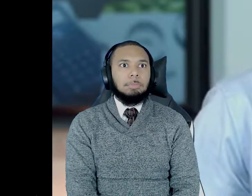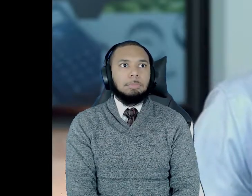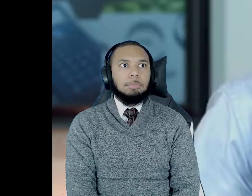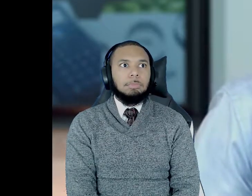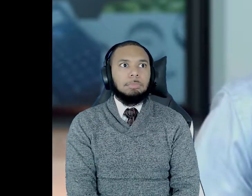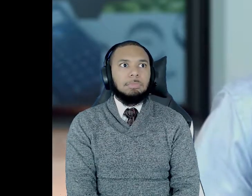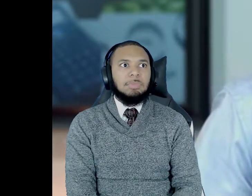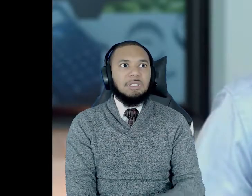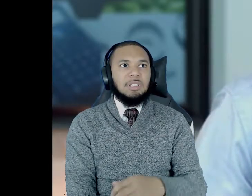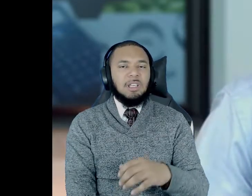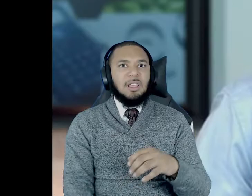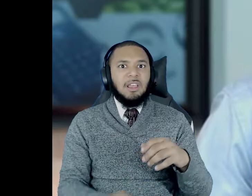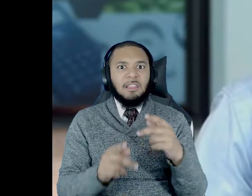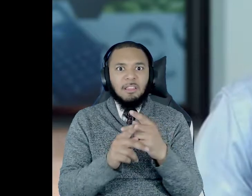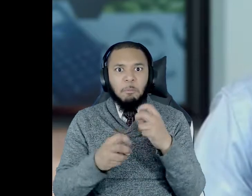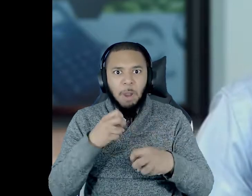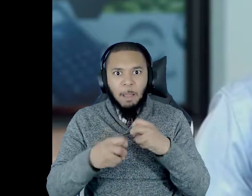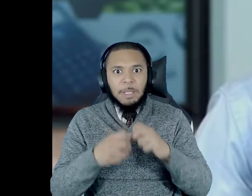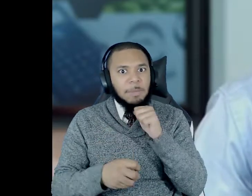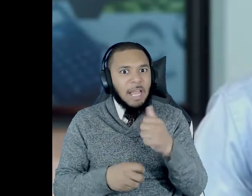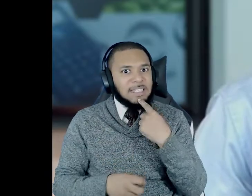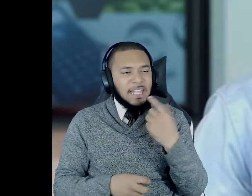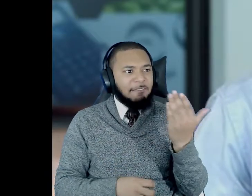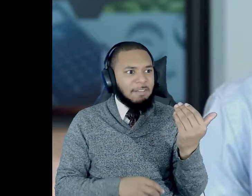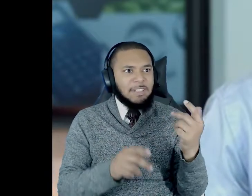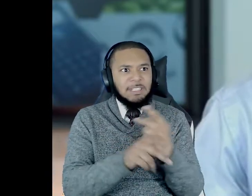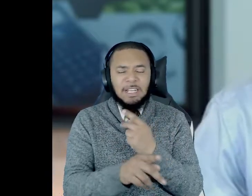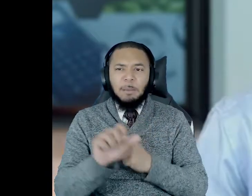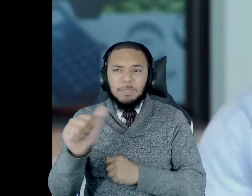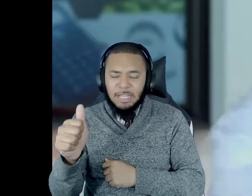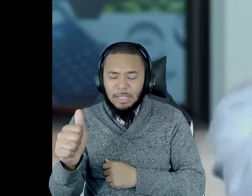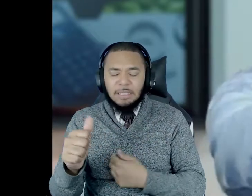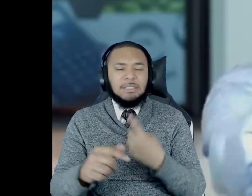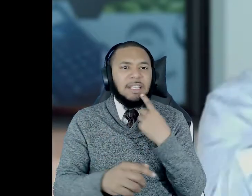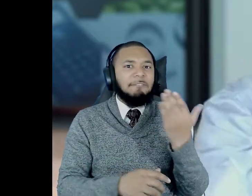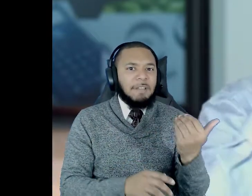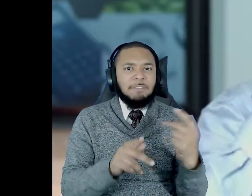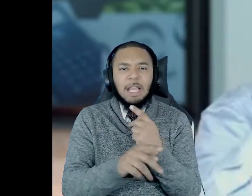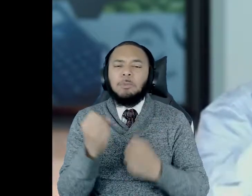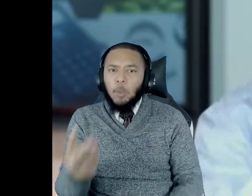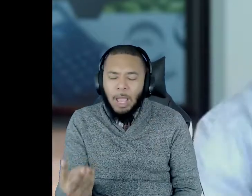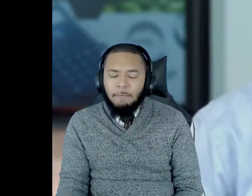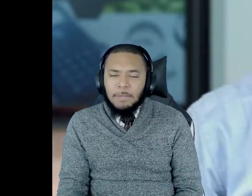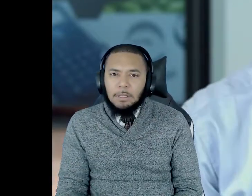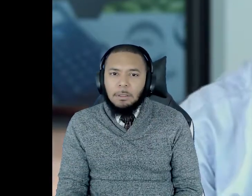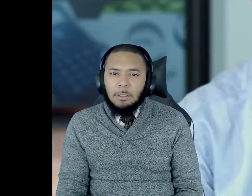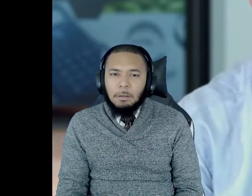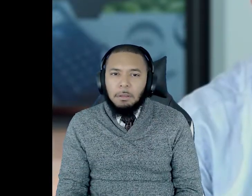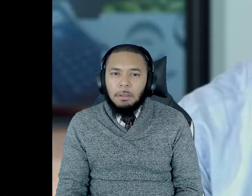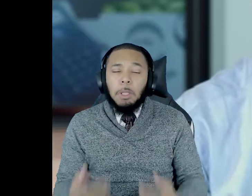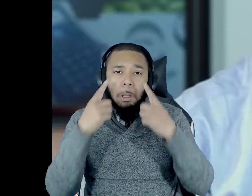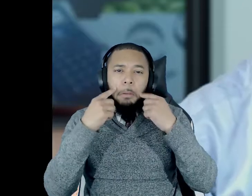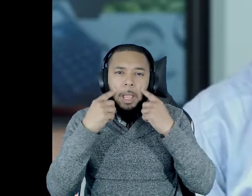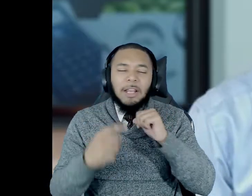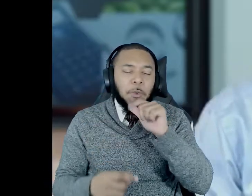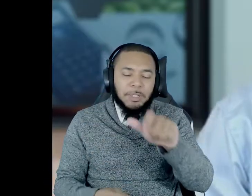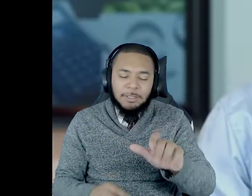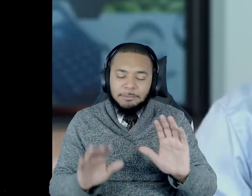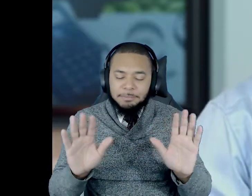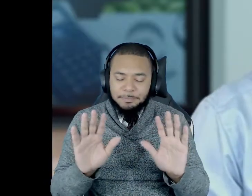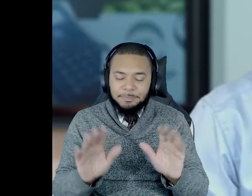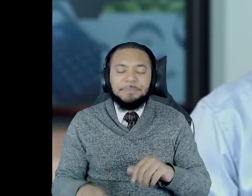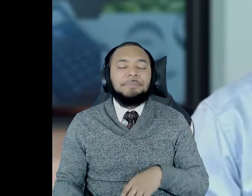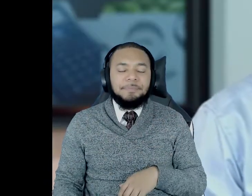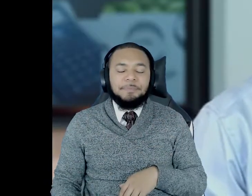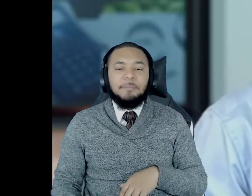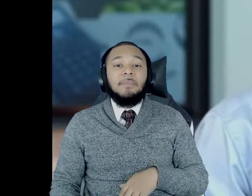But it's not 15 times 10, it's 15 times 12. And don't cry, all right? It's going to be okay. 15 times 10,